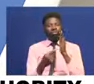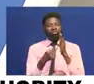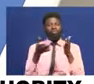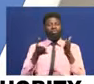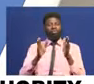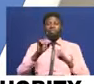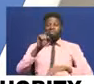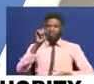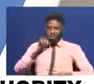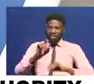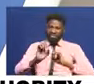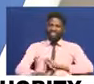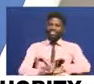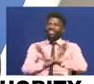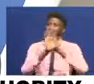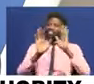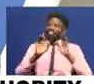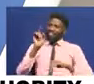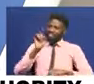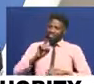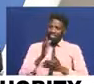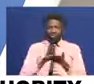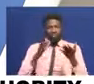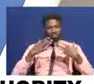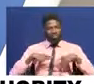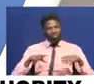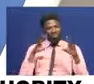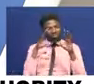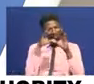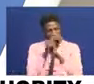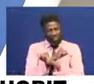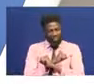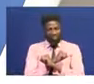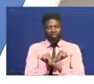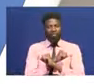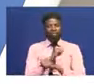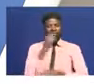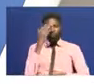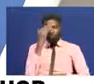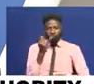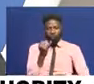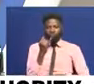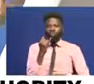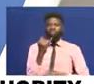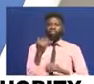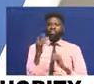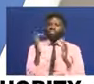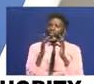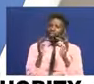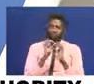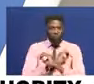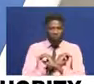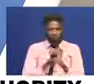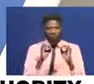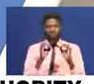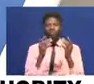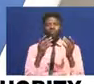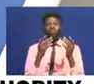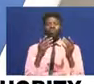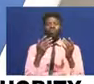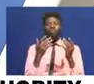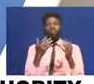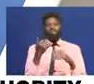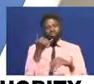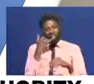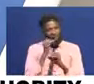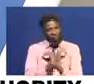be clear that you don't want to disadvantage certain people because they don't have network in the TV or internet access. So we're trying to have all these modes of